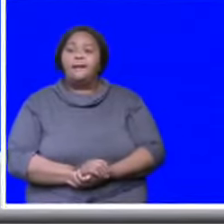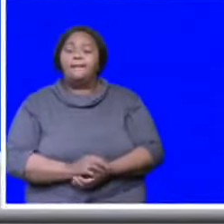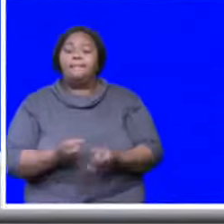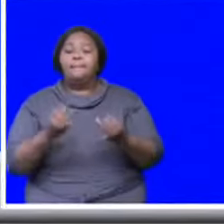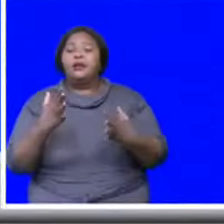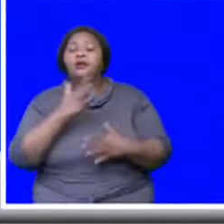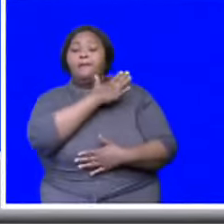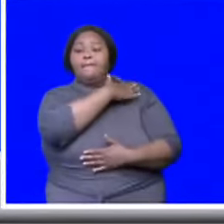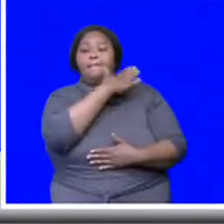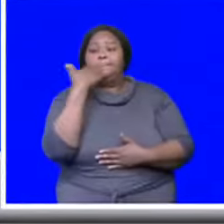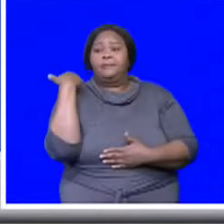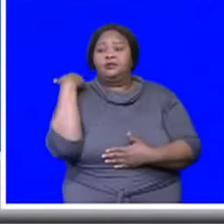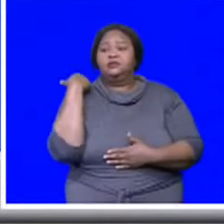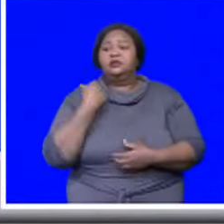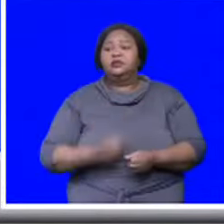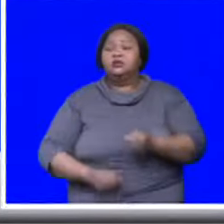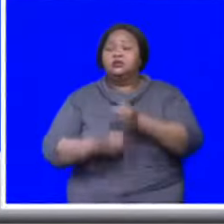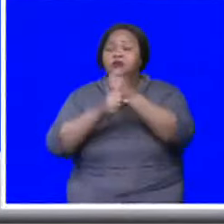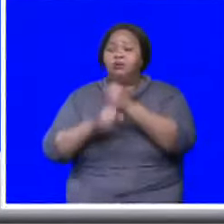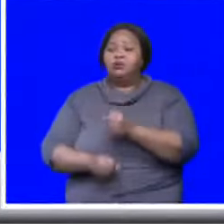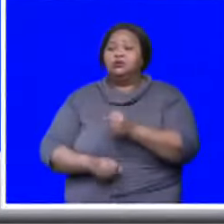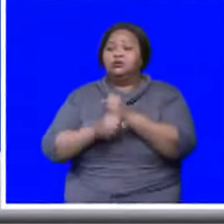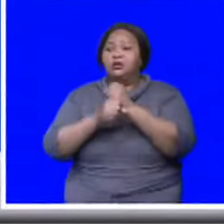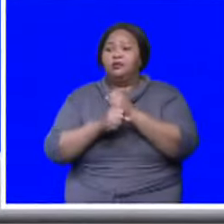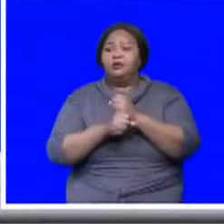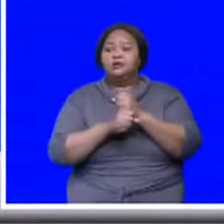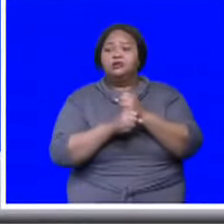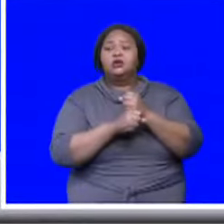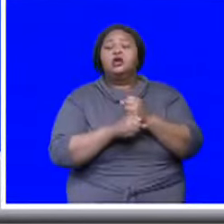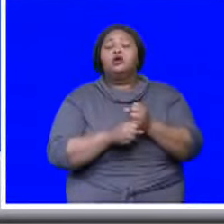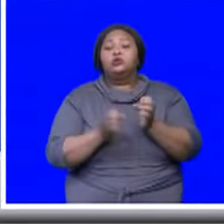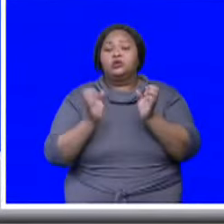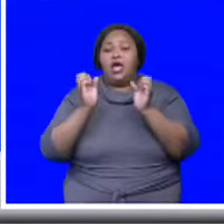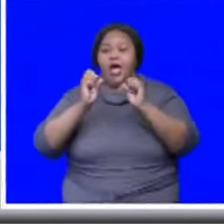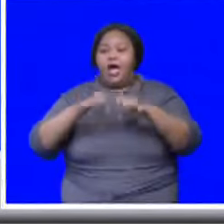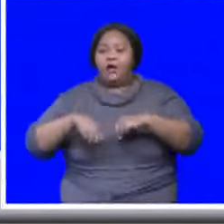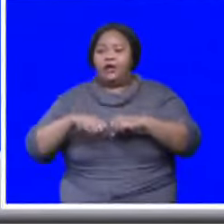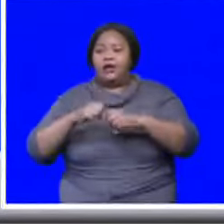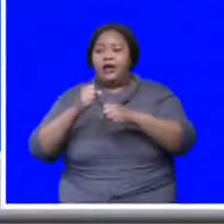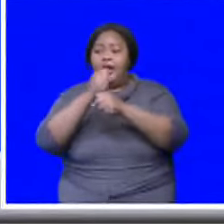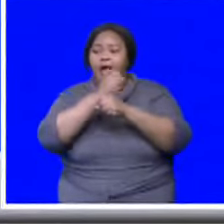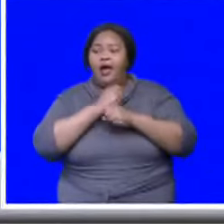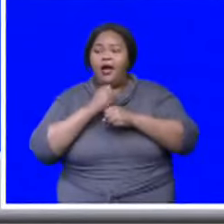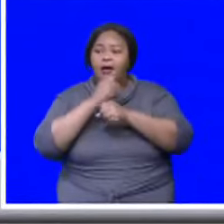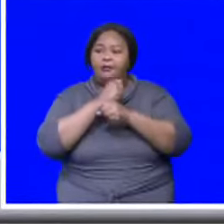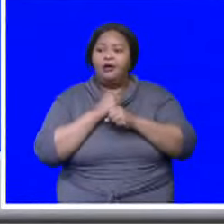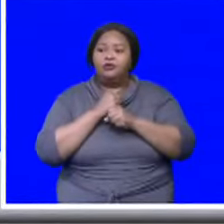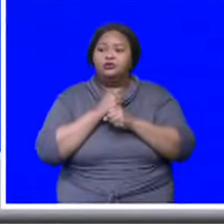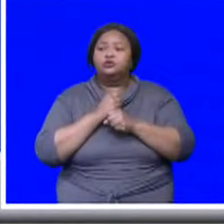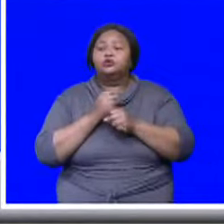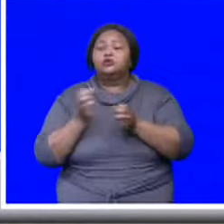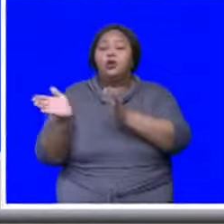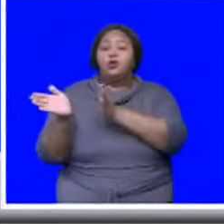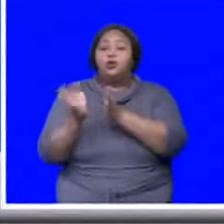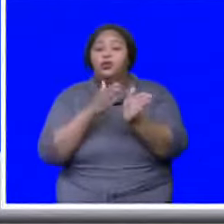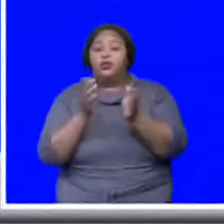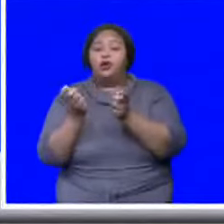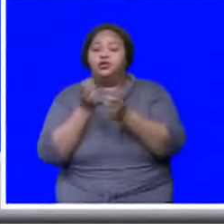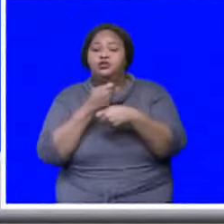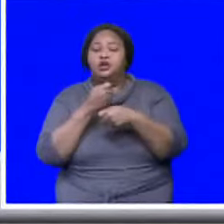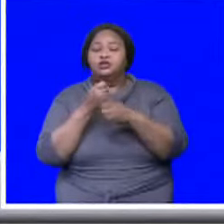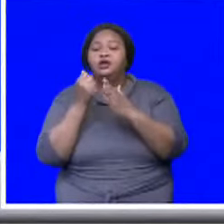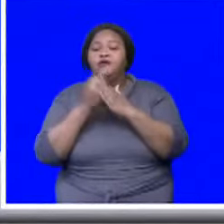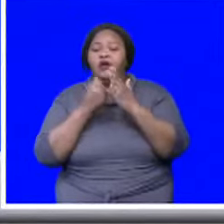key outstanding issues on which we need to reach agreement. These pairs started their work yesterday and